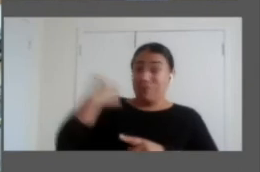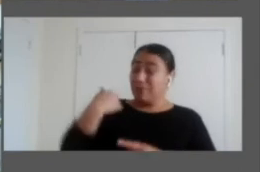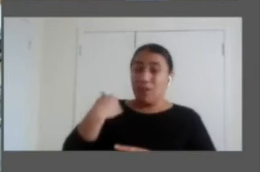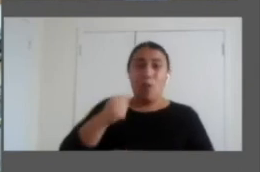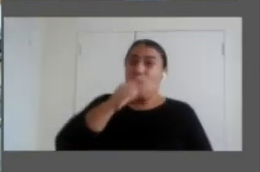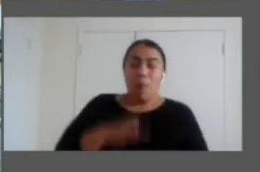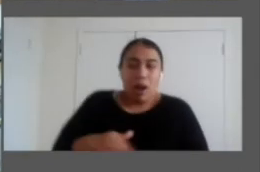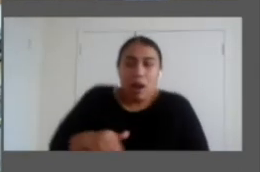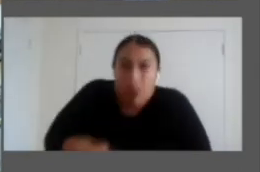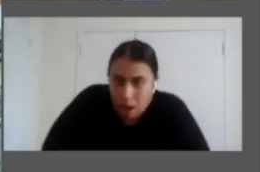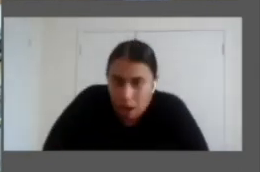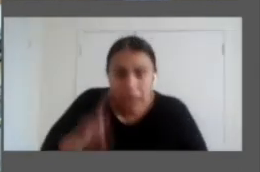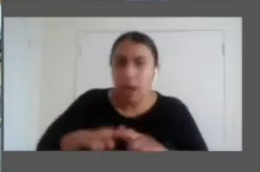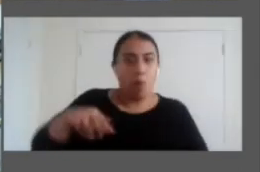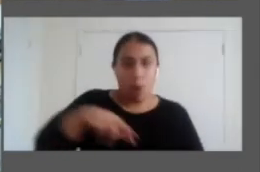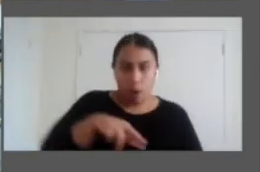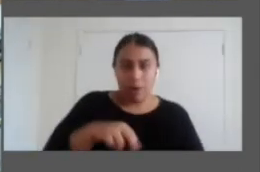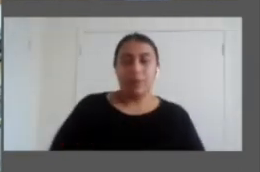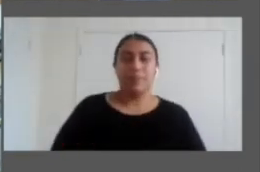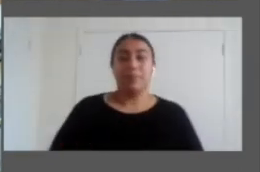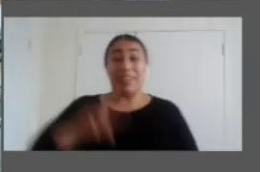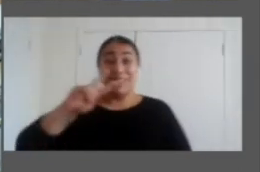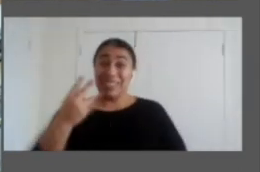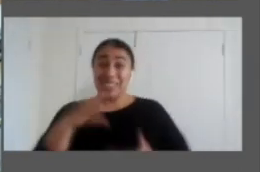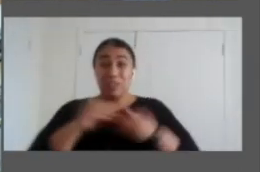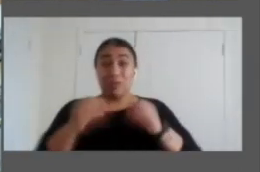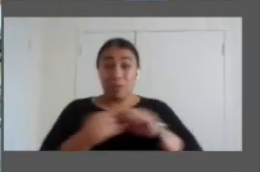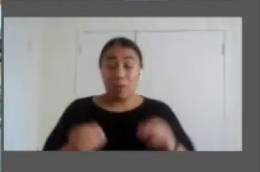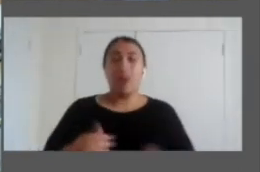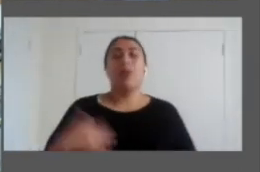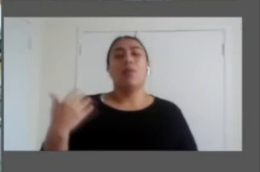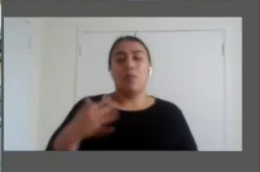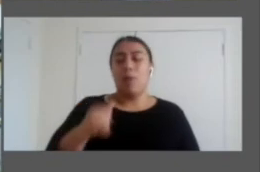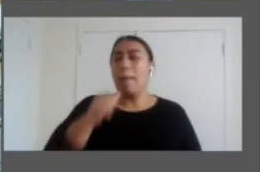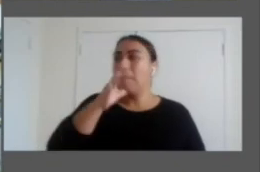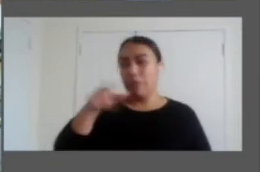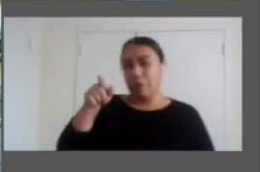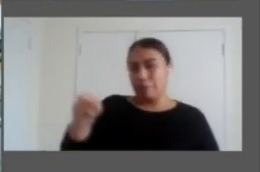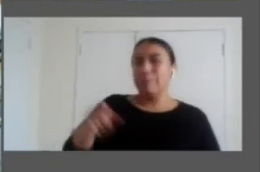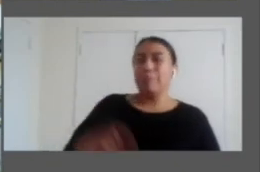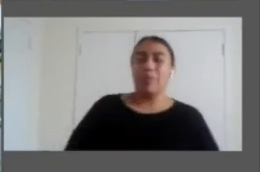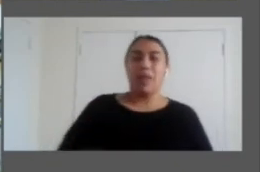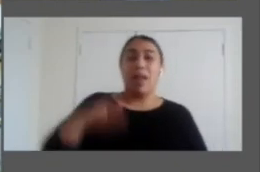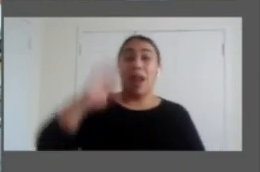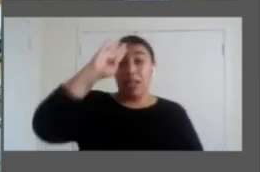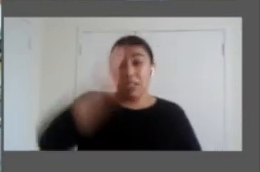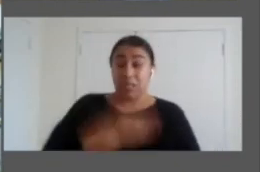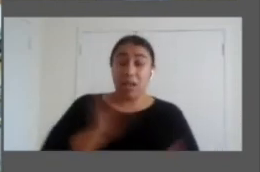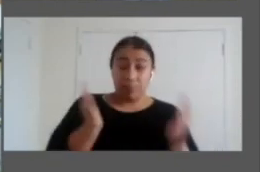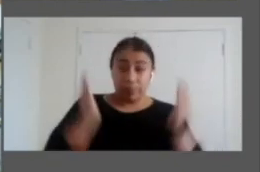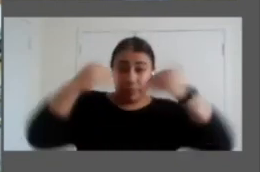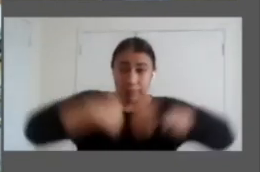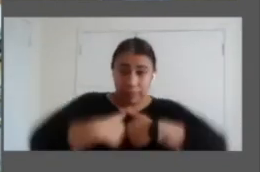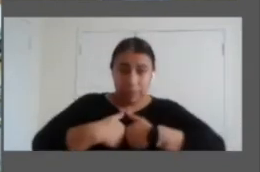first words. The child was able to better communicate with their parents and teachers. Now, this was a life-changing result for